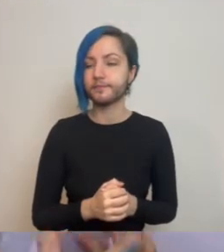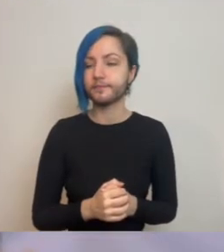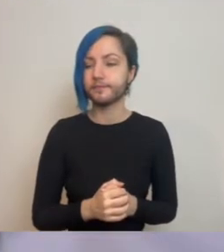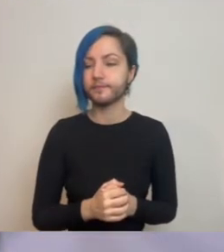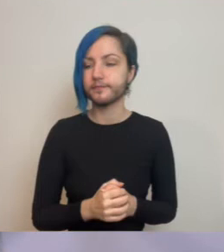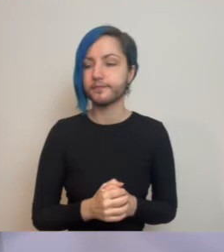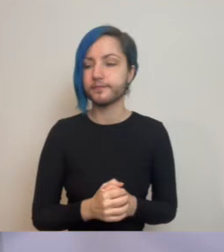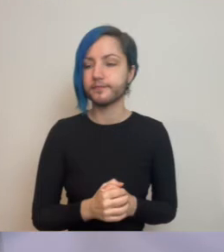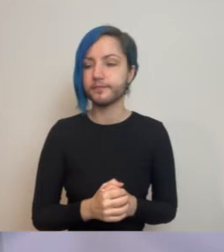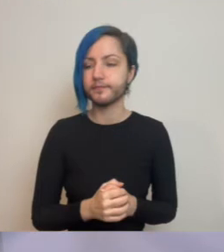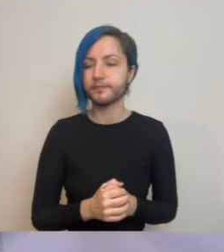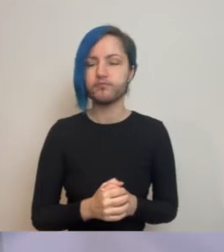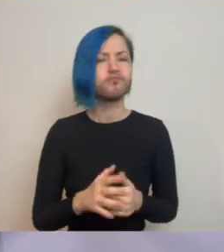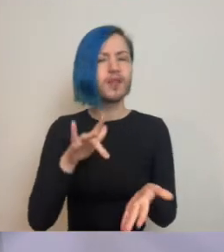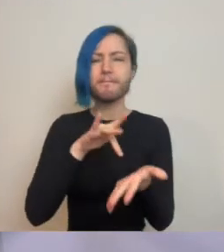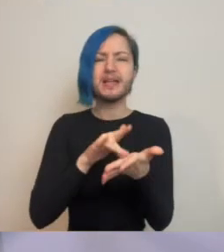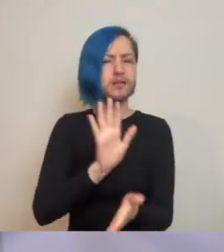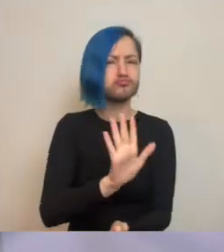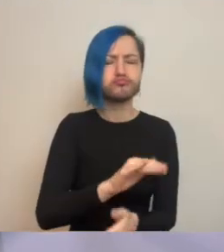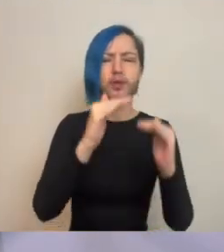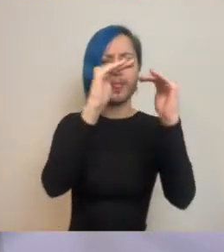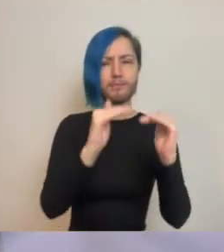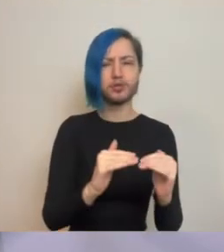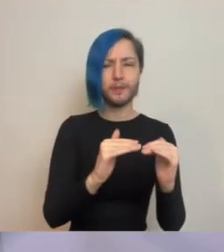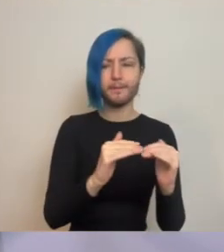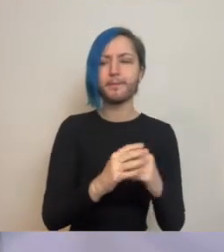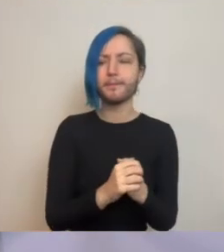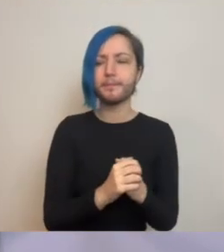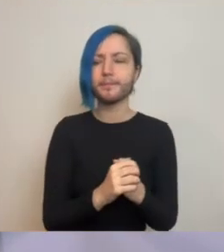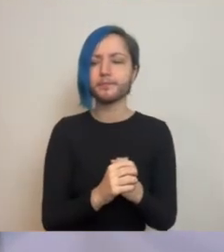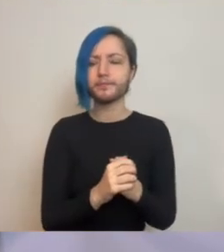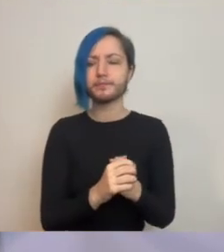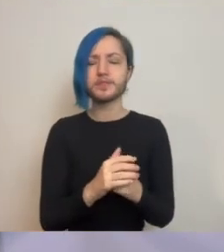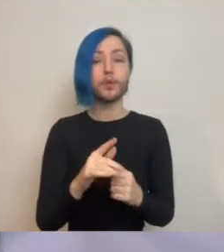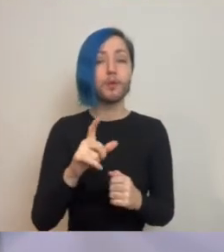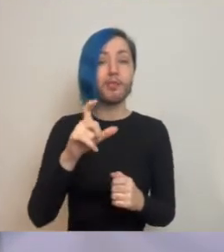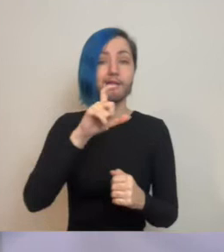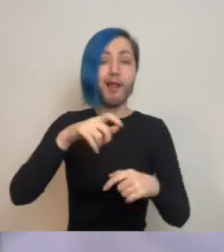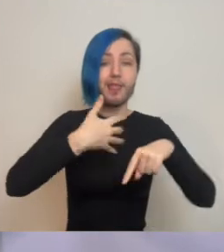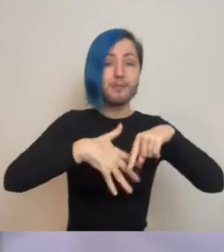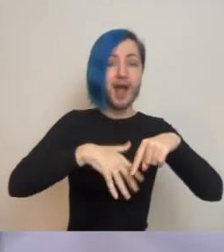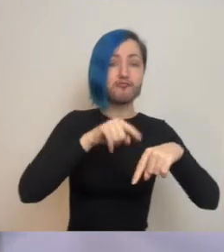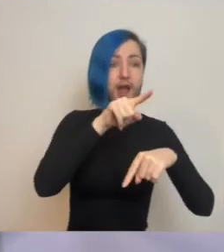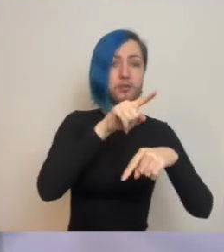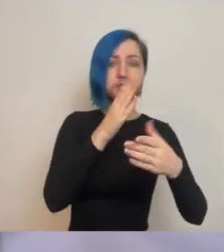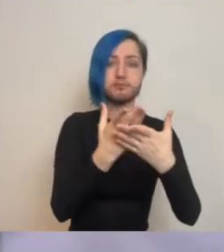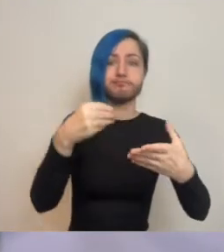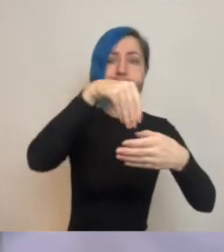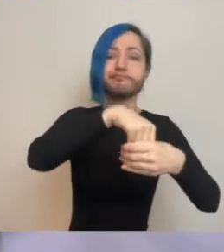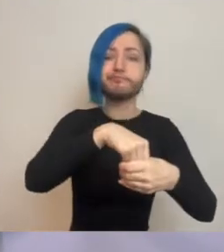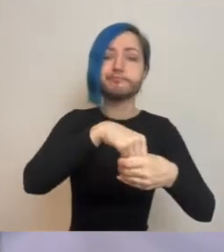Okay. And I'm not going to put that one in the middle, I'm going to put that down the bottom. So we're using the colour in the background as part of the collage that we're